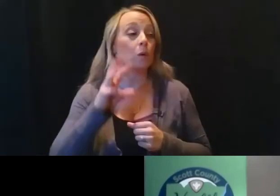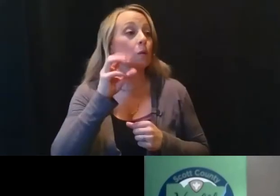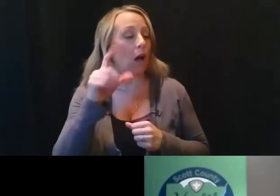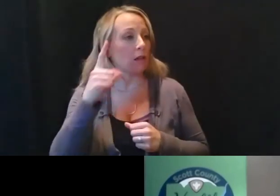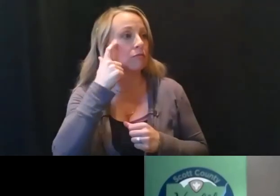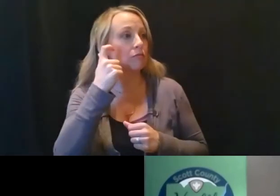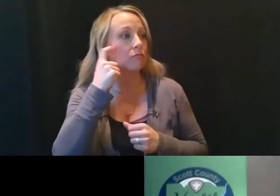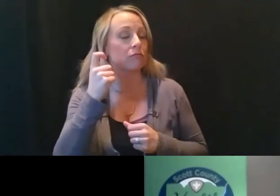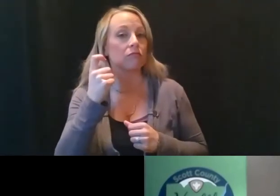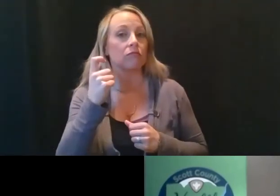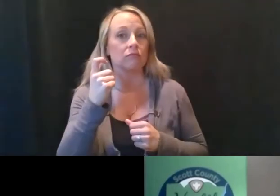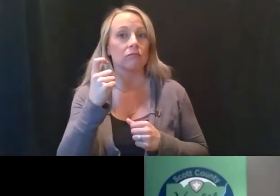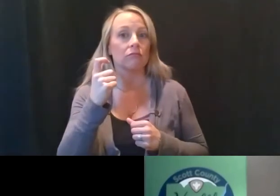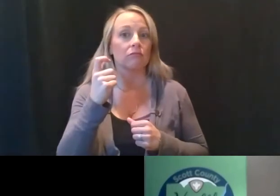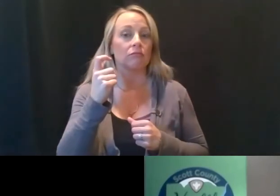the ACIP